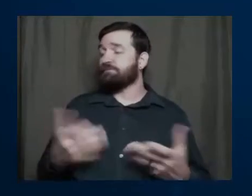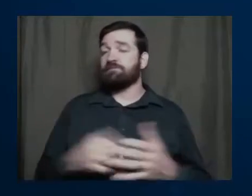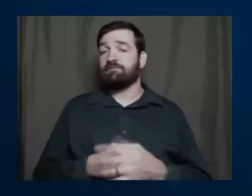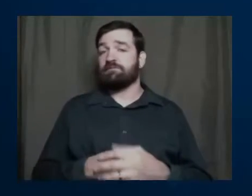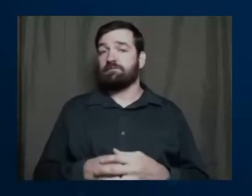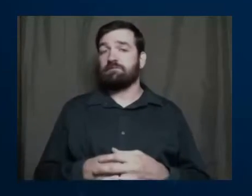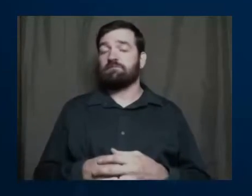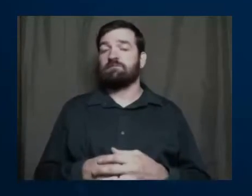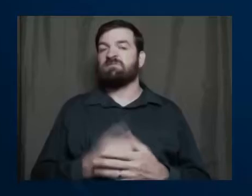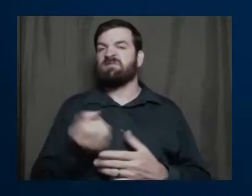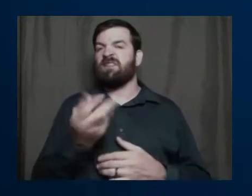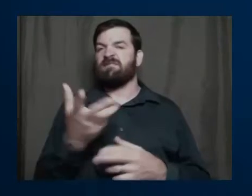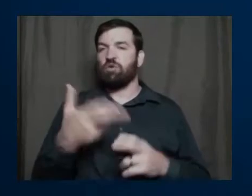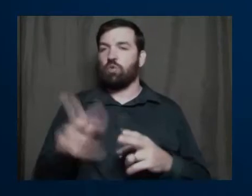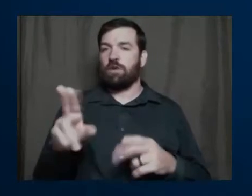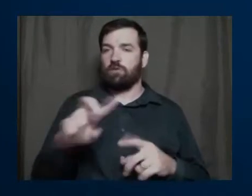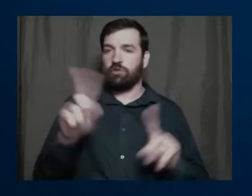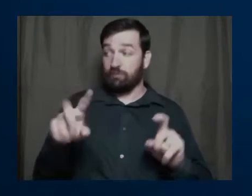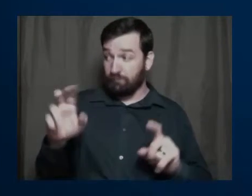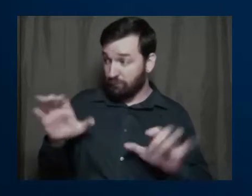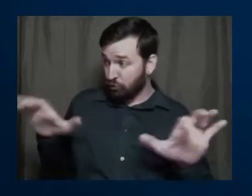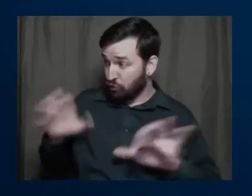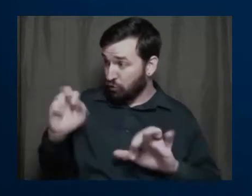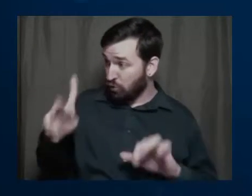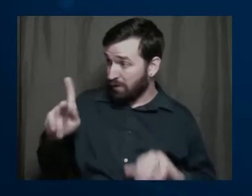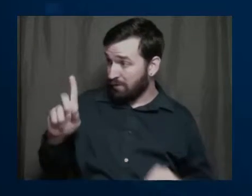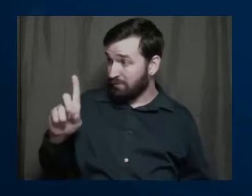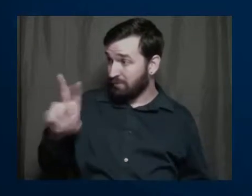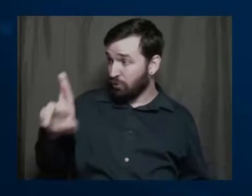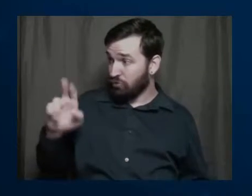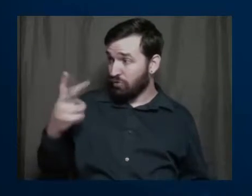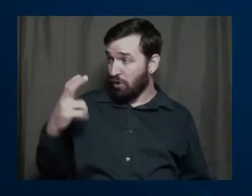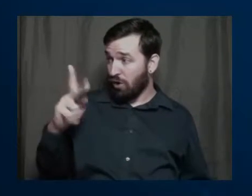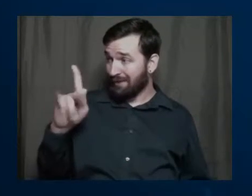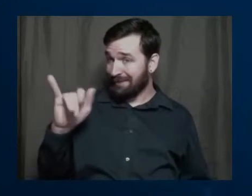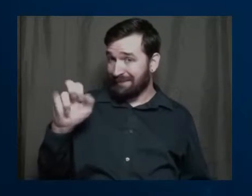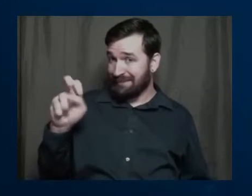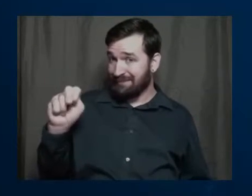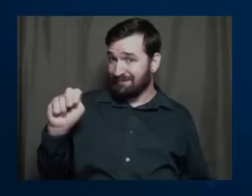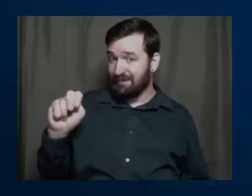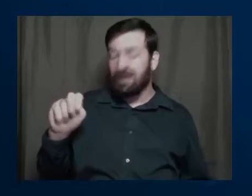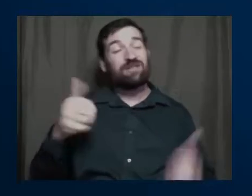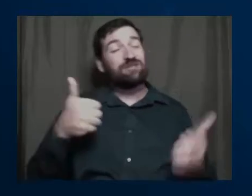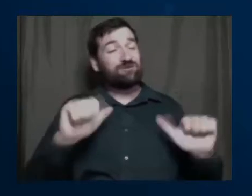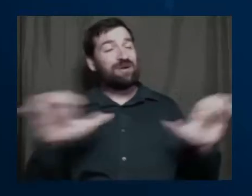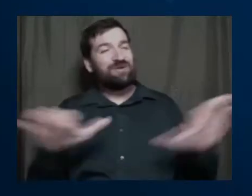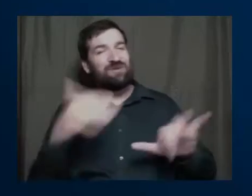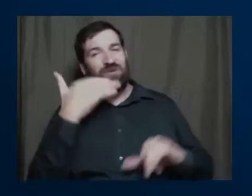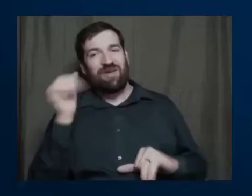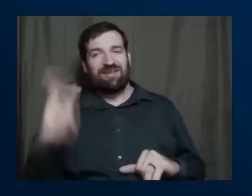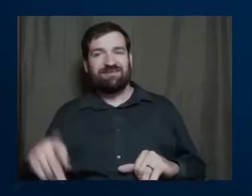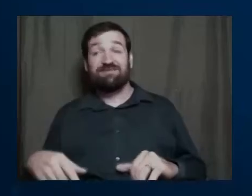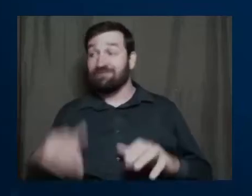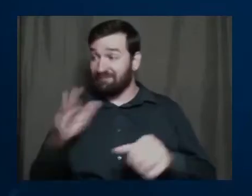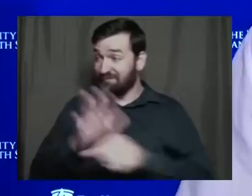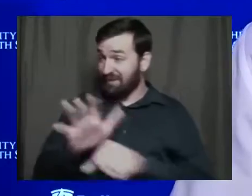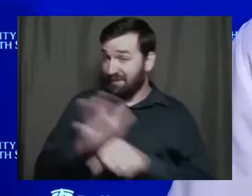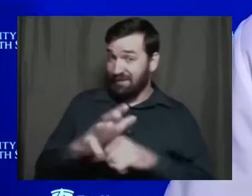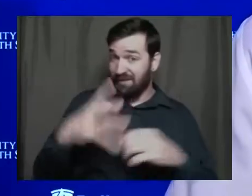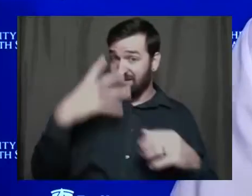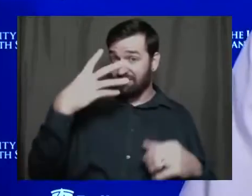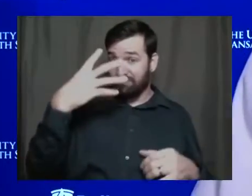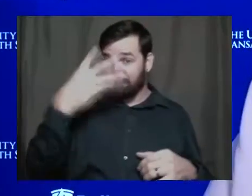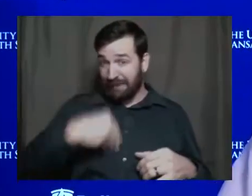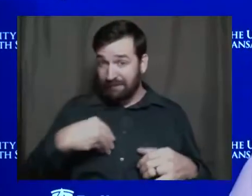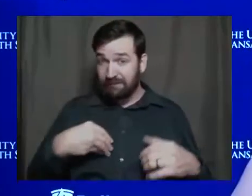quick questions. You doing okay, Dr. Hawkinson? We always have to check in on you. I try to do okay. Getting plenty of rest and exercise and sunshine? Get out in the sun when I can.